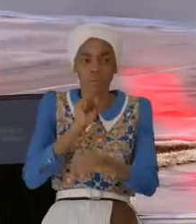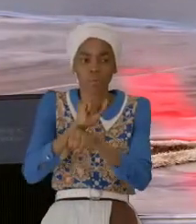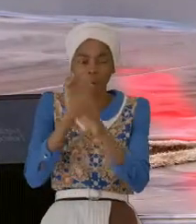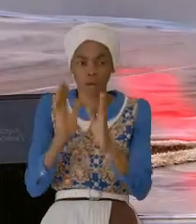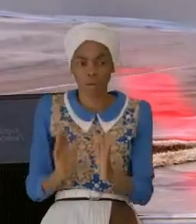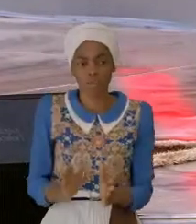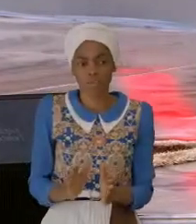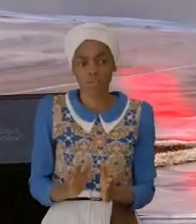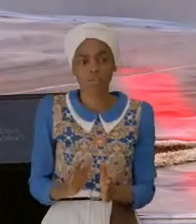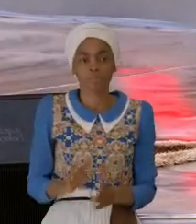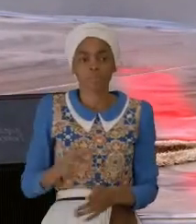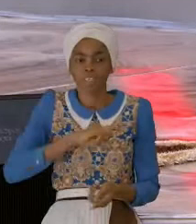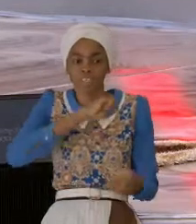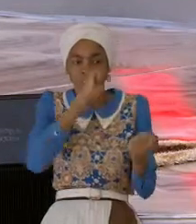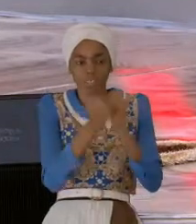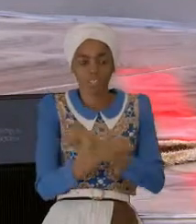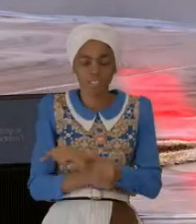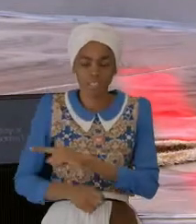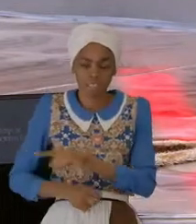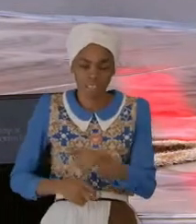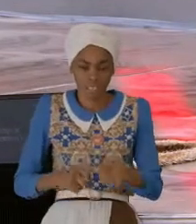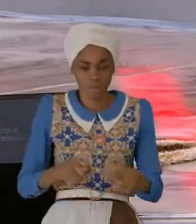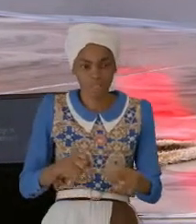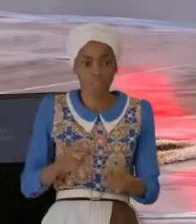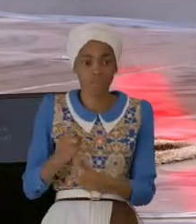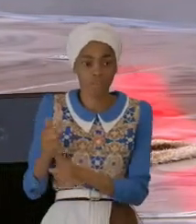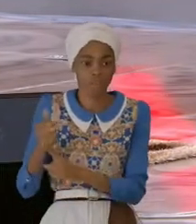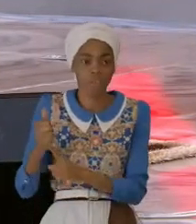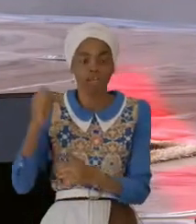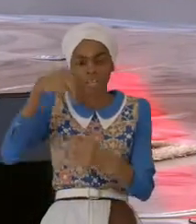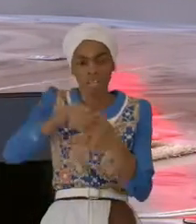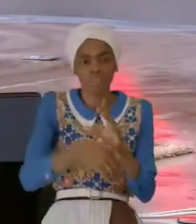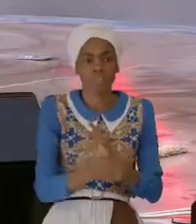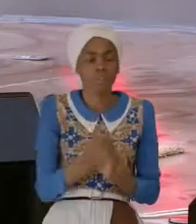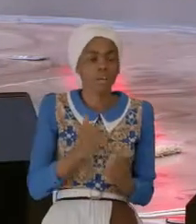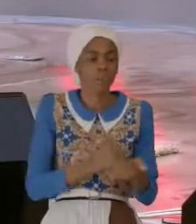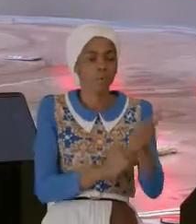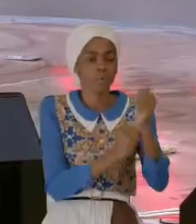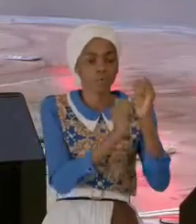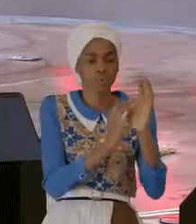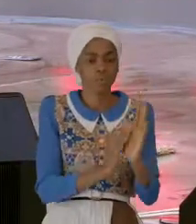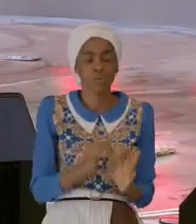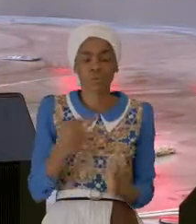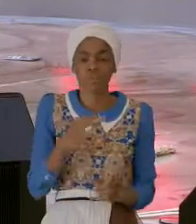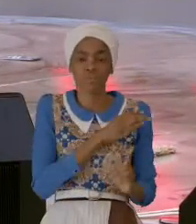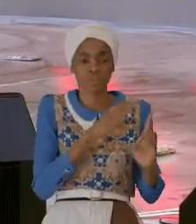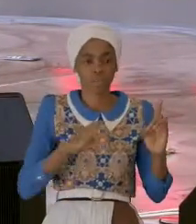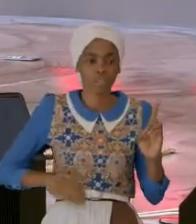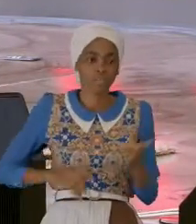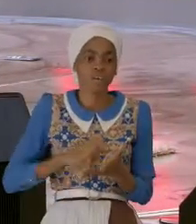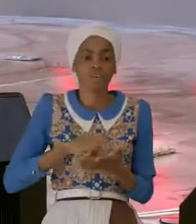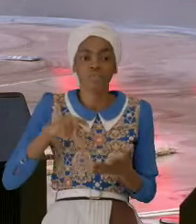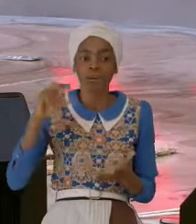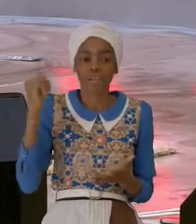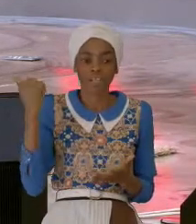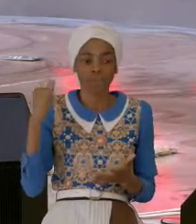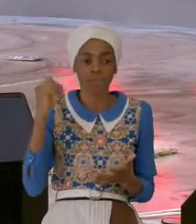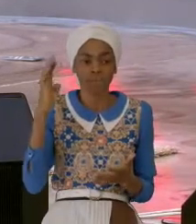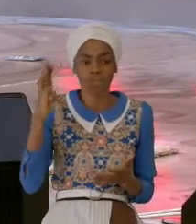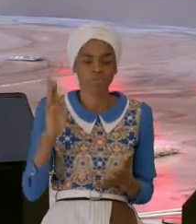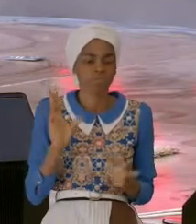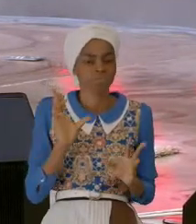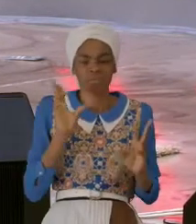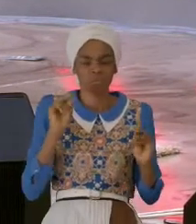themselves into the Apostles of Christ in verse 14 I know marvel anybody